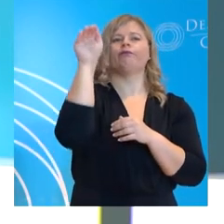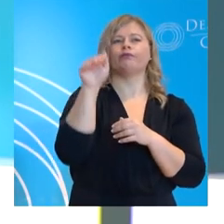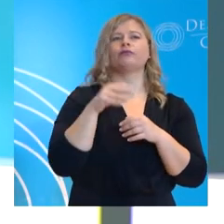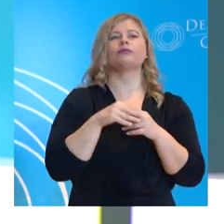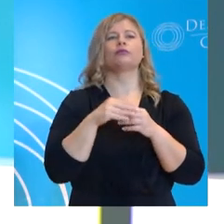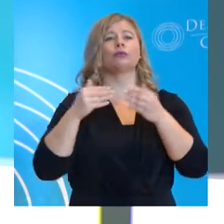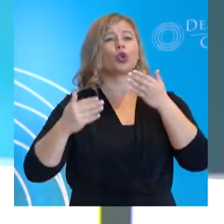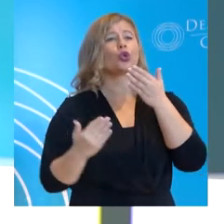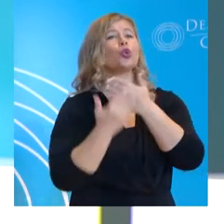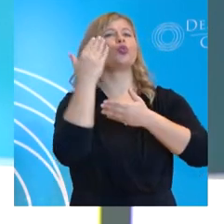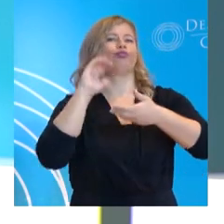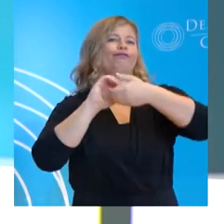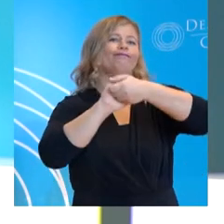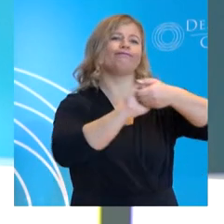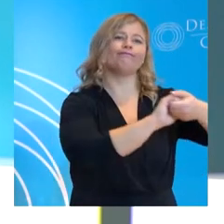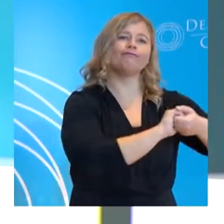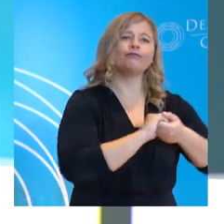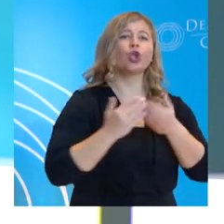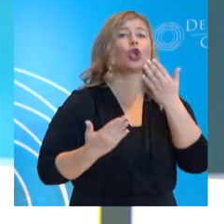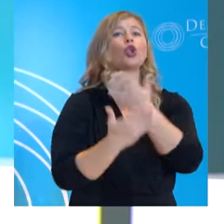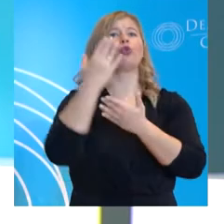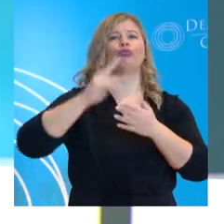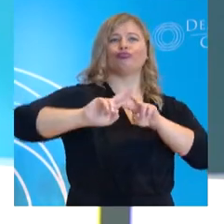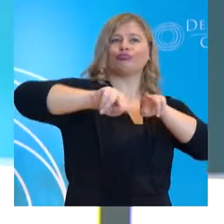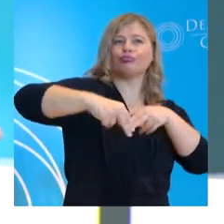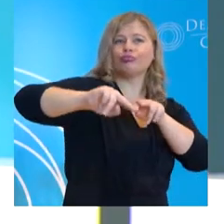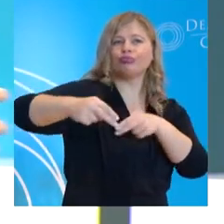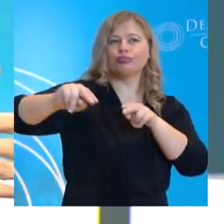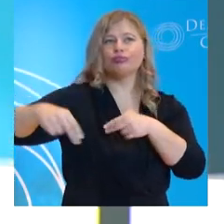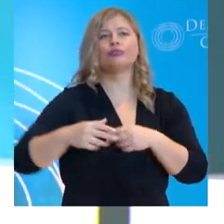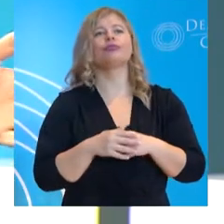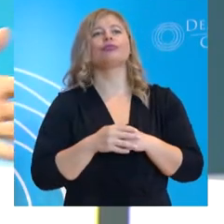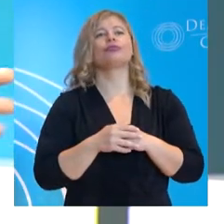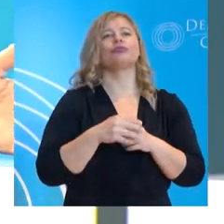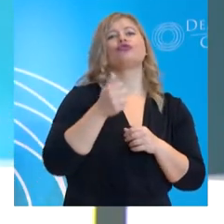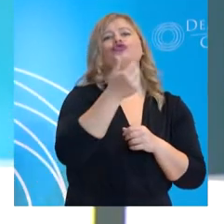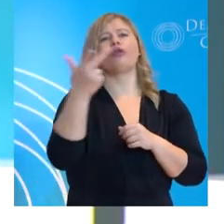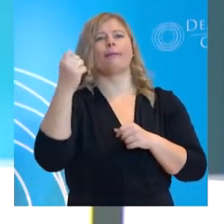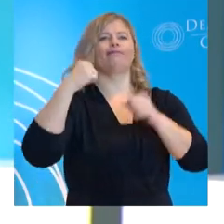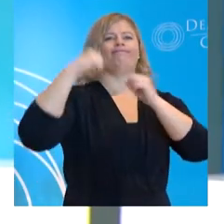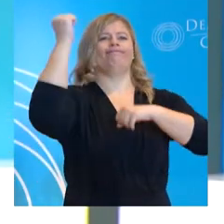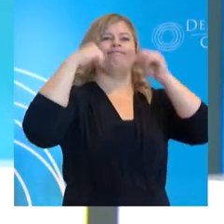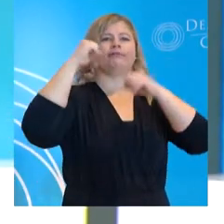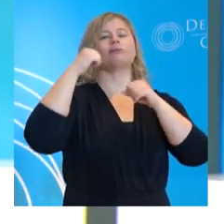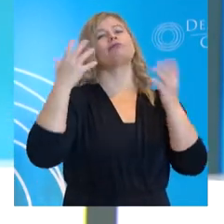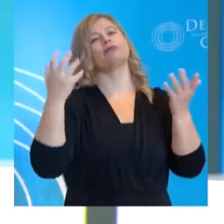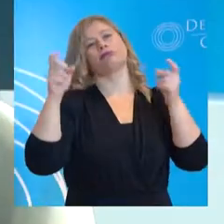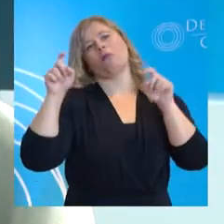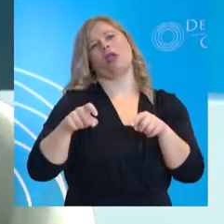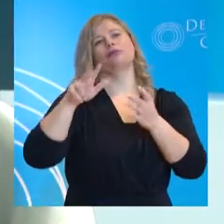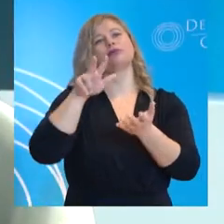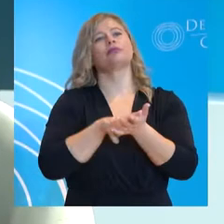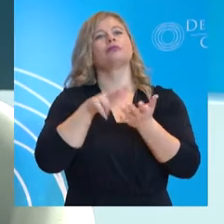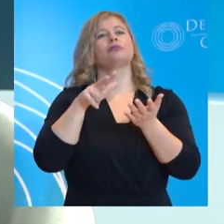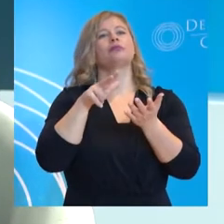even without the approval of NATO. That would mean, to be very open, sure. without the approval of the United States. Sure. But the United States